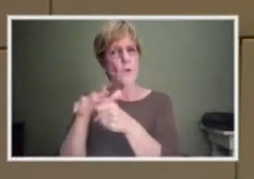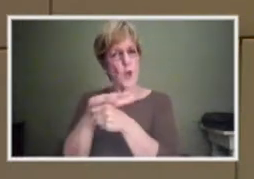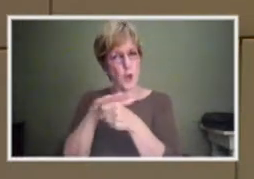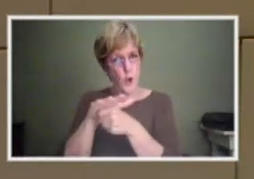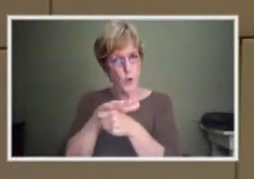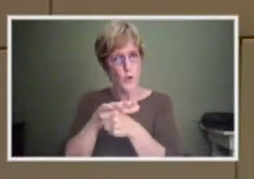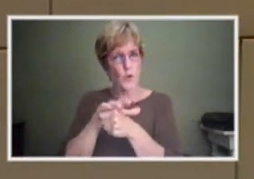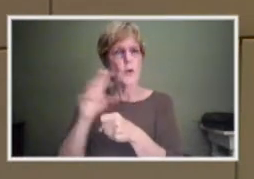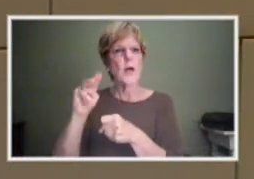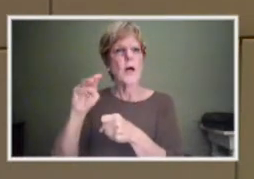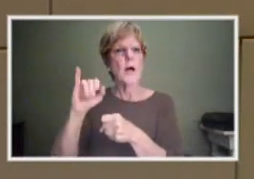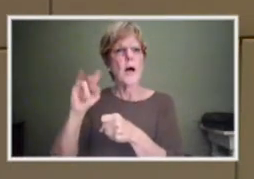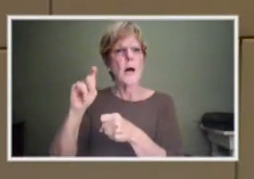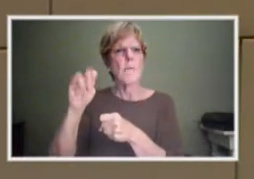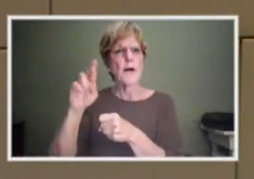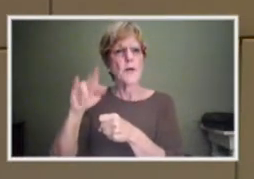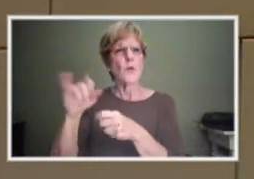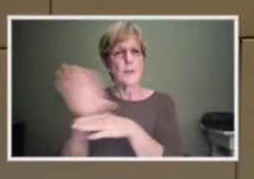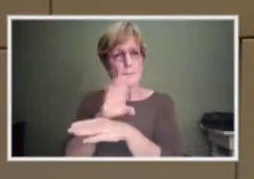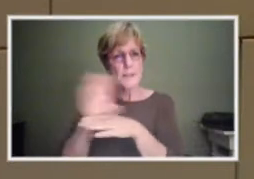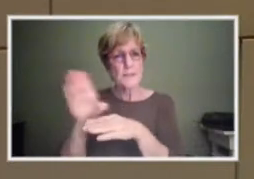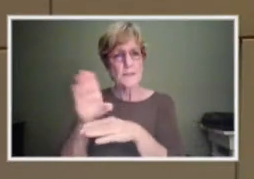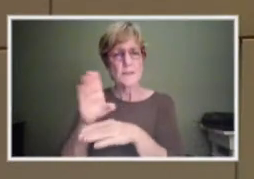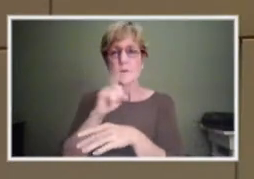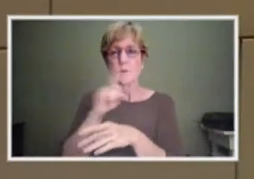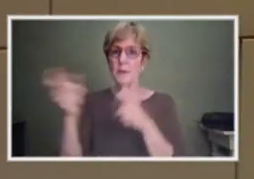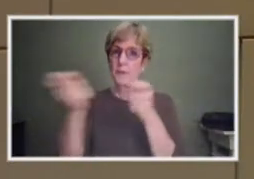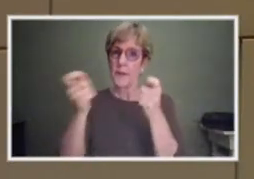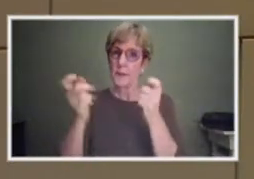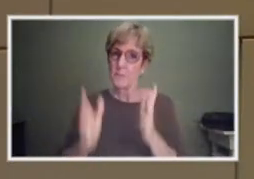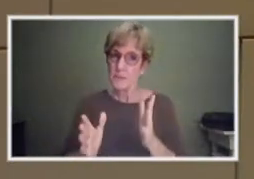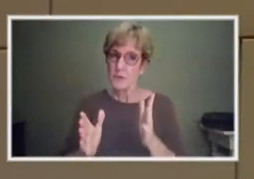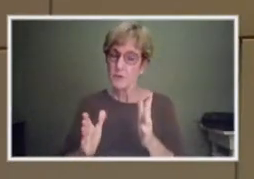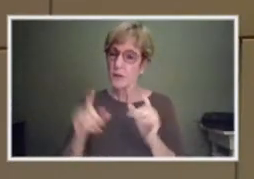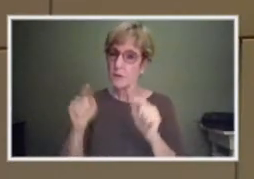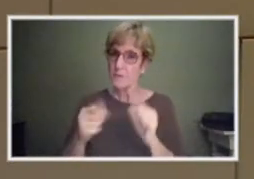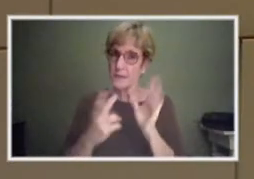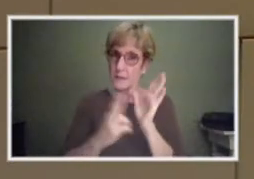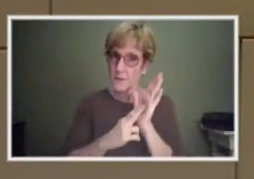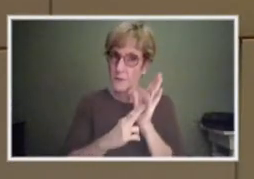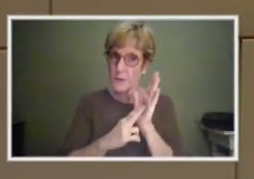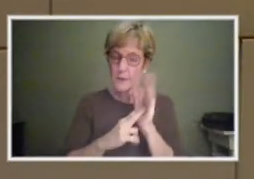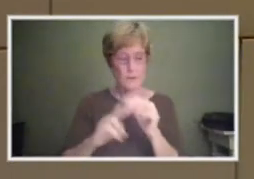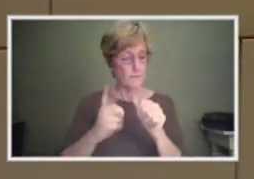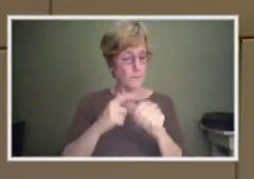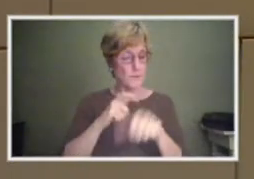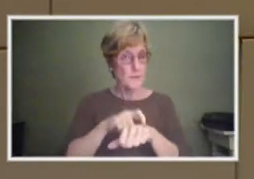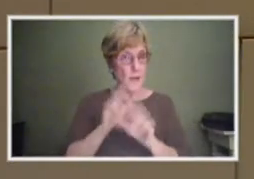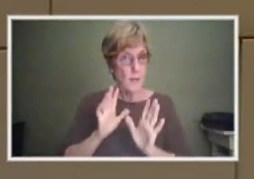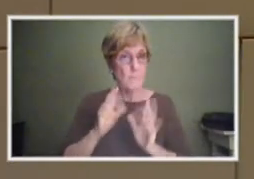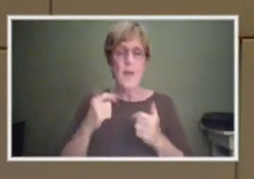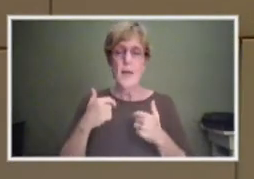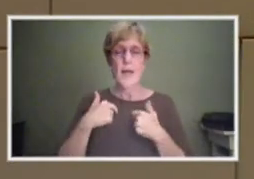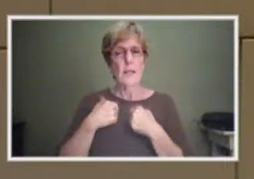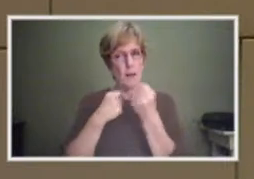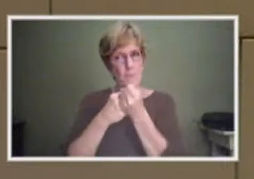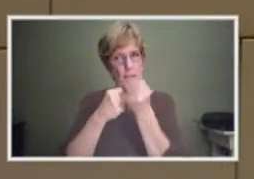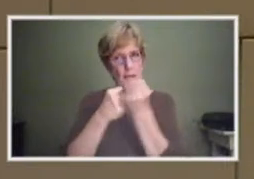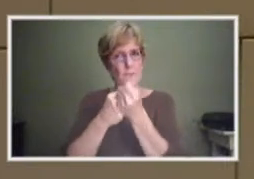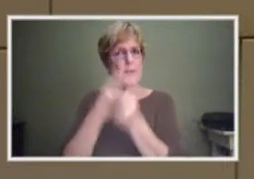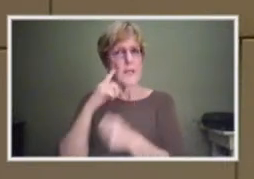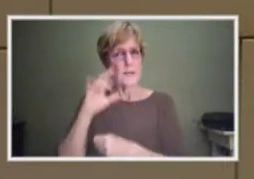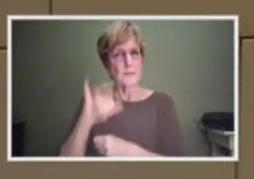minority business to be the administrator of the contract the first time, and I'll be advocating for that